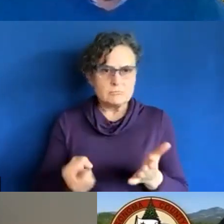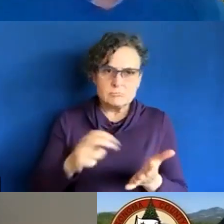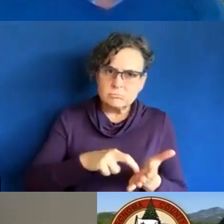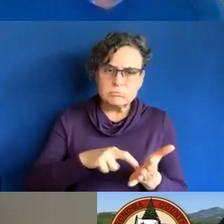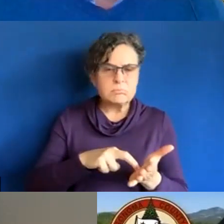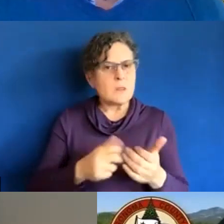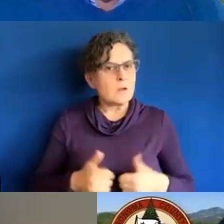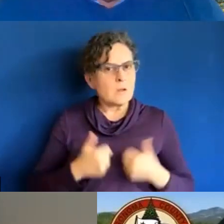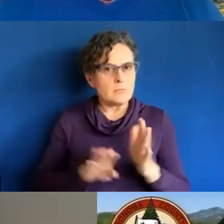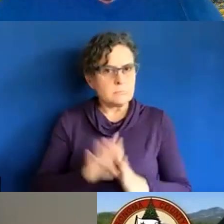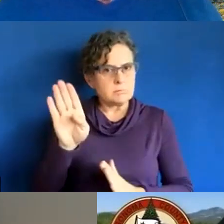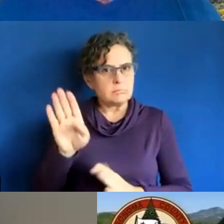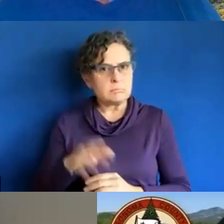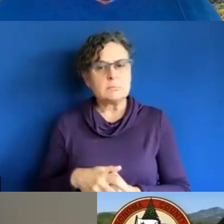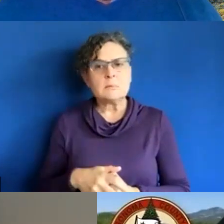Thank you, Tina.